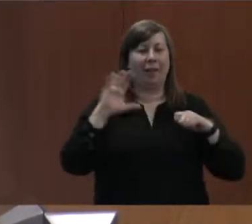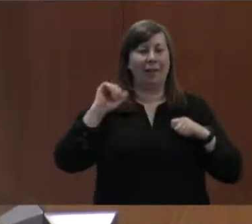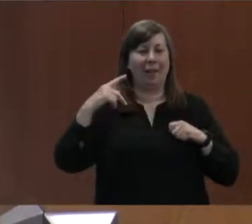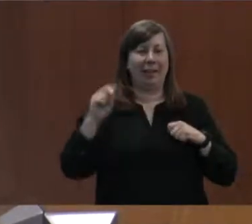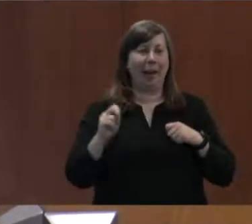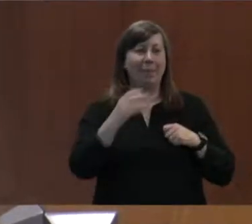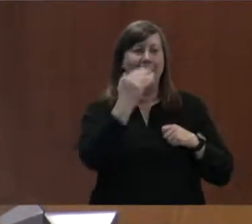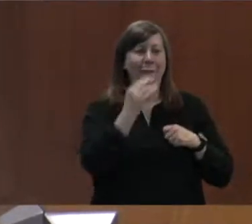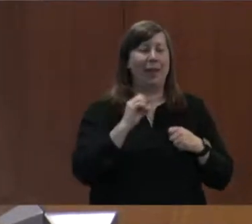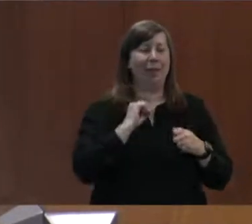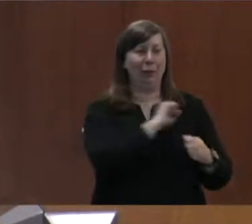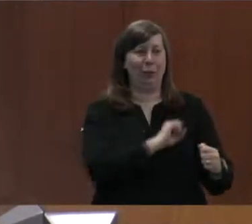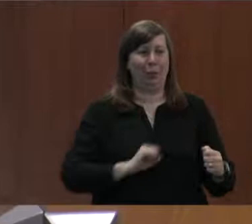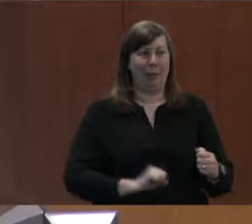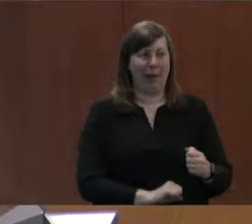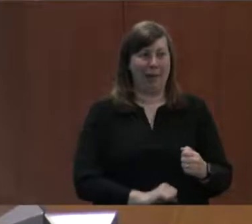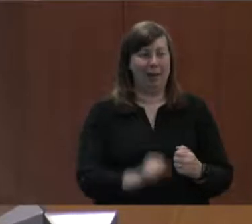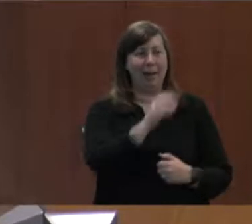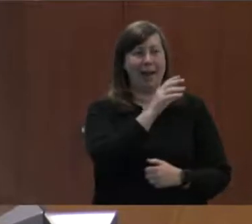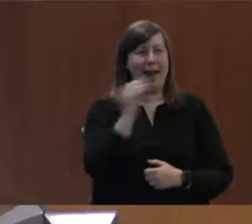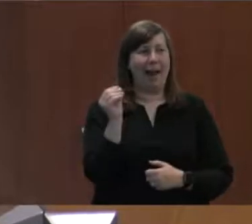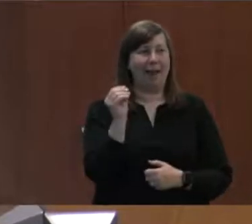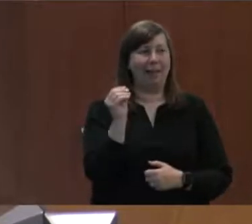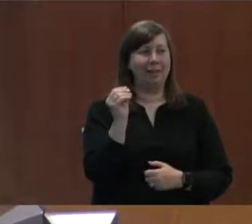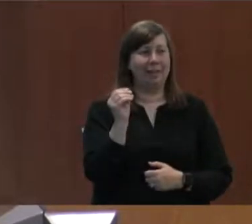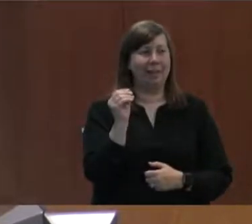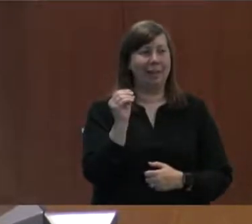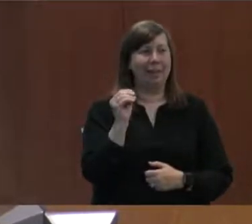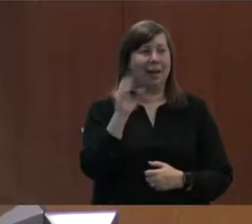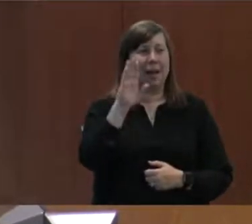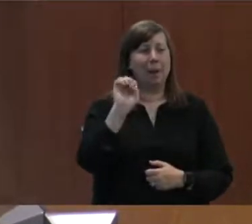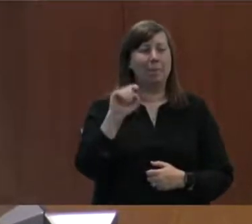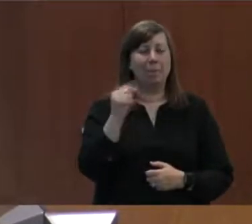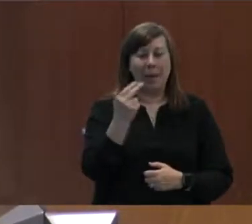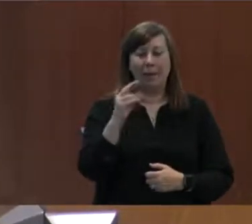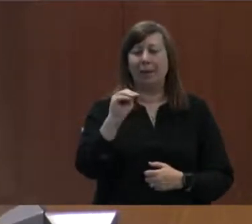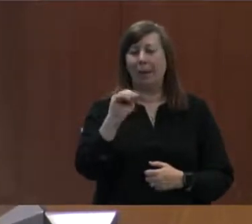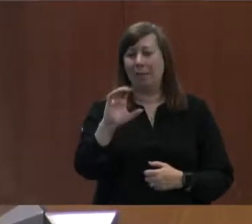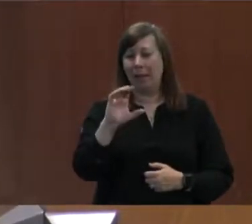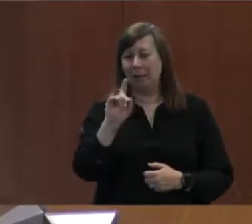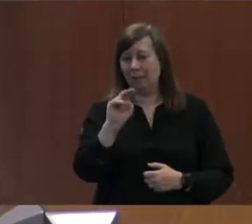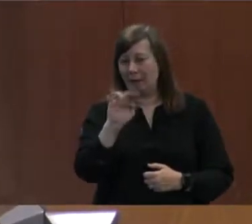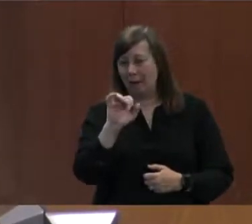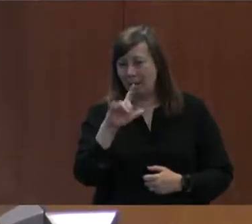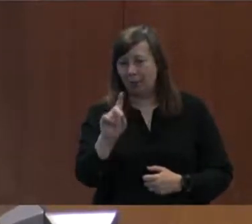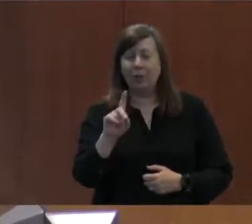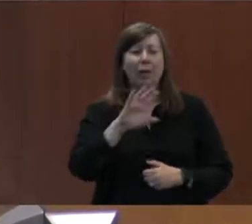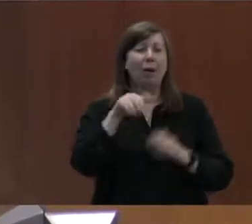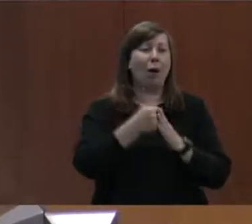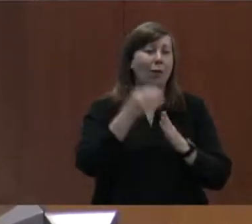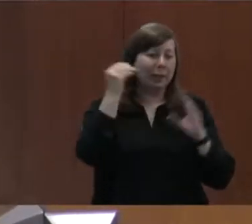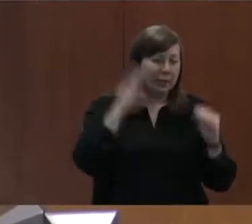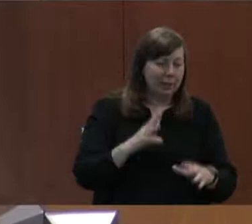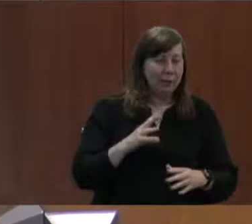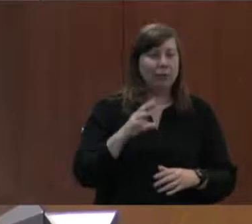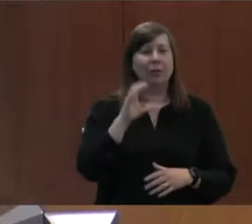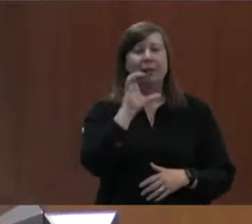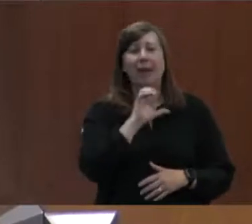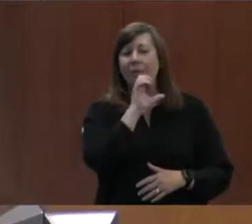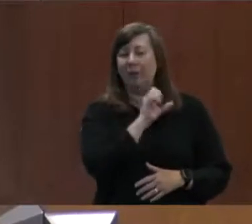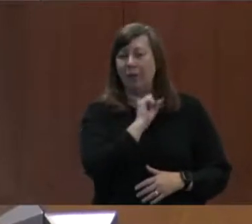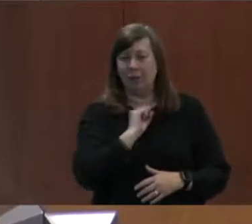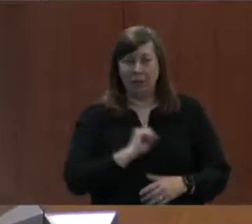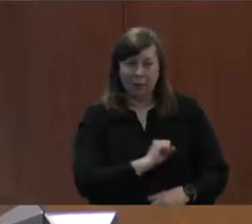say, thanks, Superman, and Beth Mcdonald and all of our teachers, our cafeteria heroes,